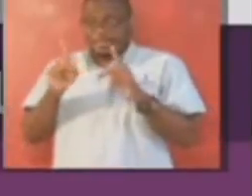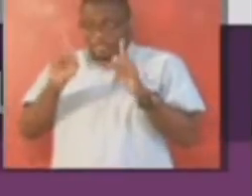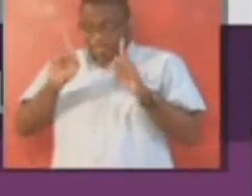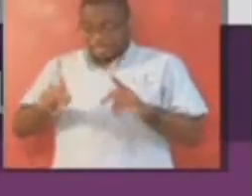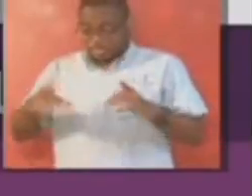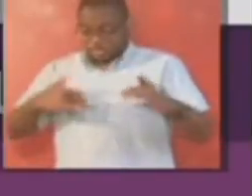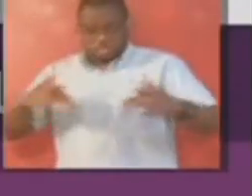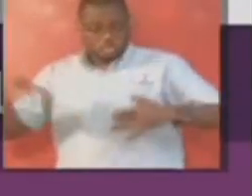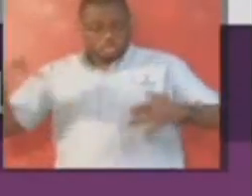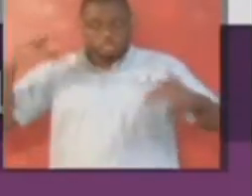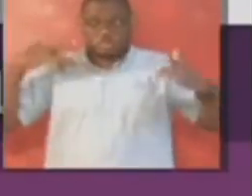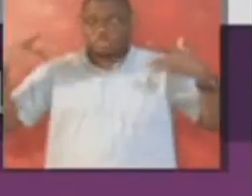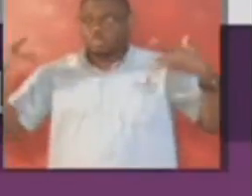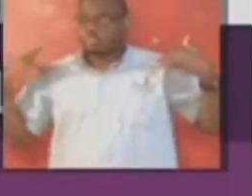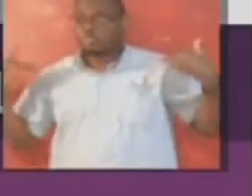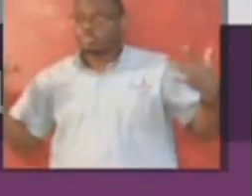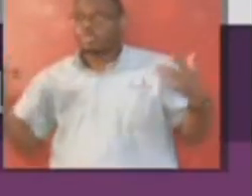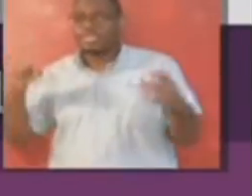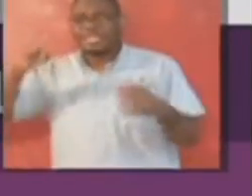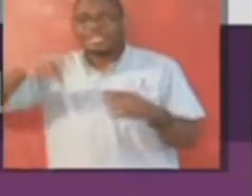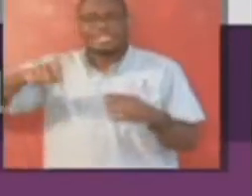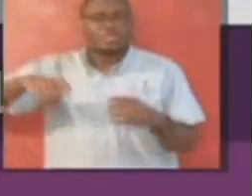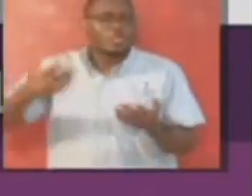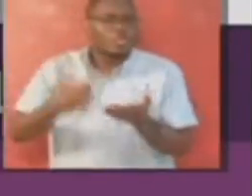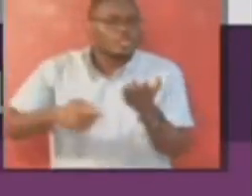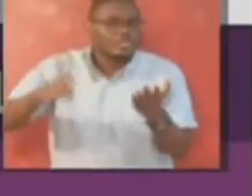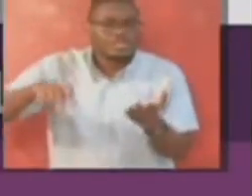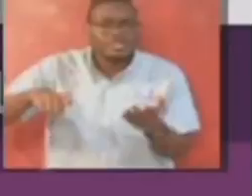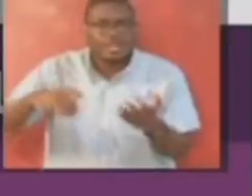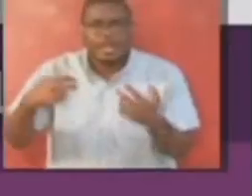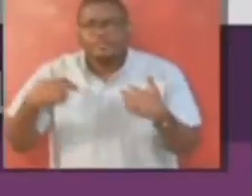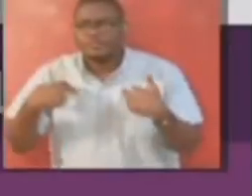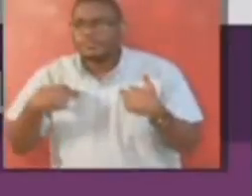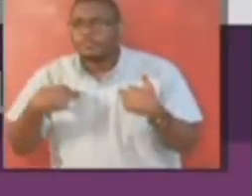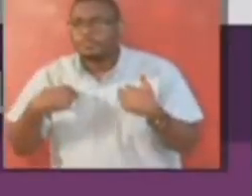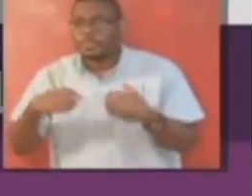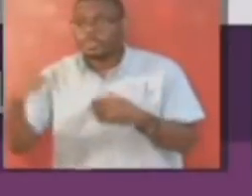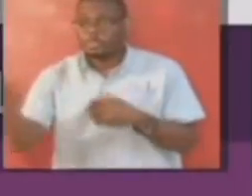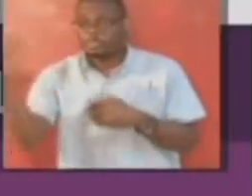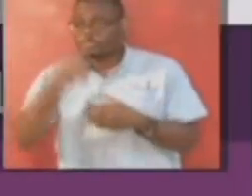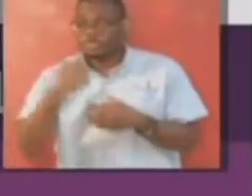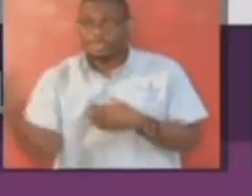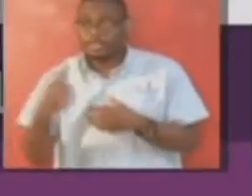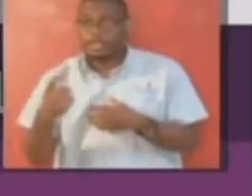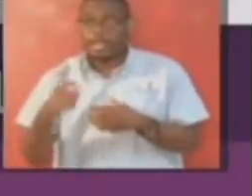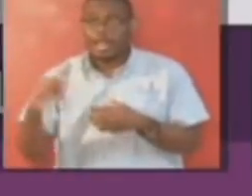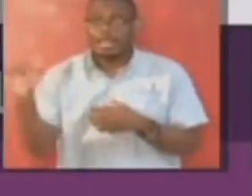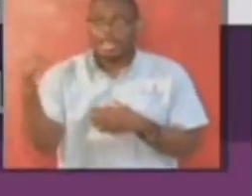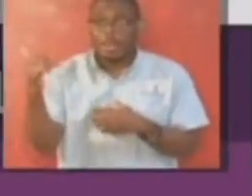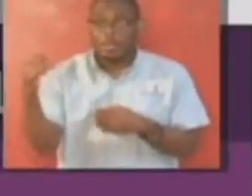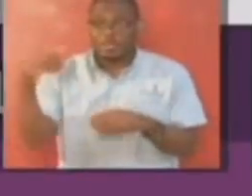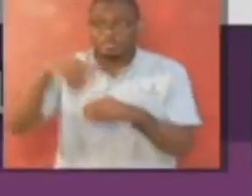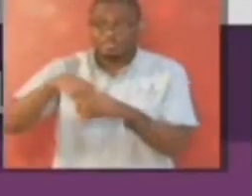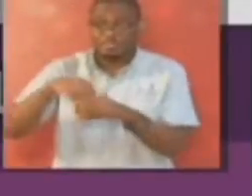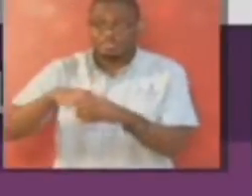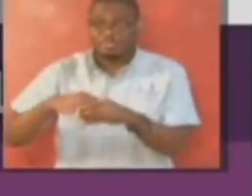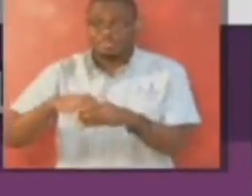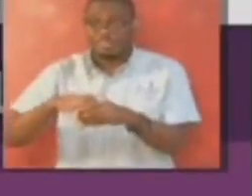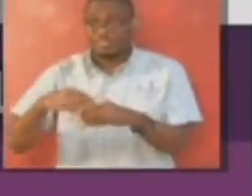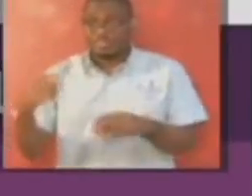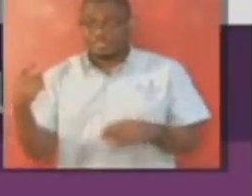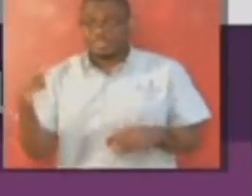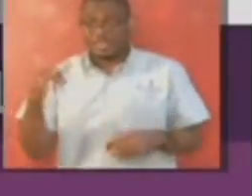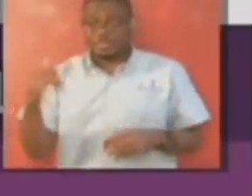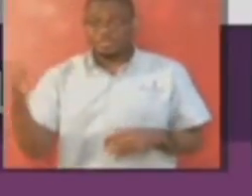with a sanitizer? Do you need to now arm yourself, for instance, with a spray bottle of alcohol? These just little details like this to